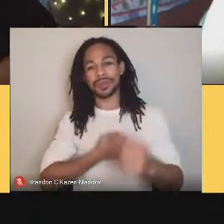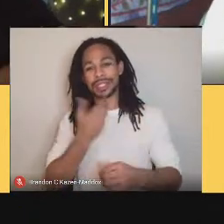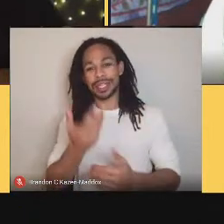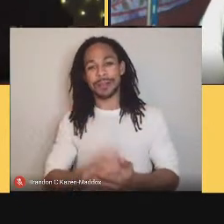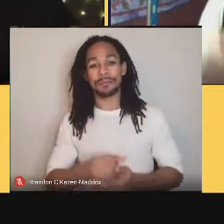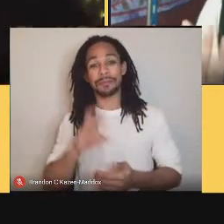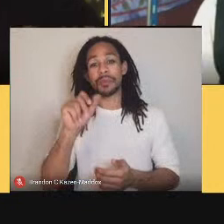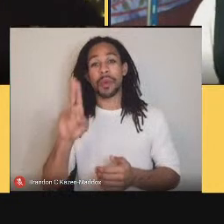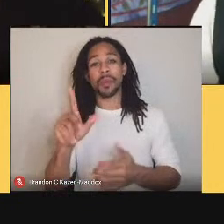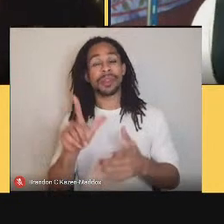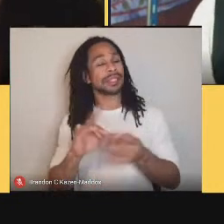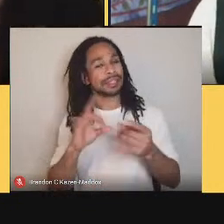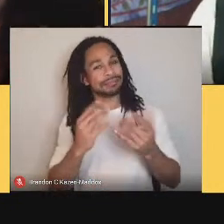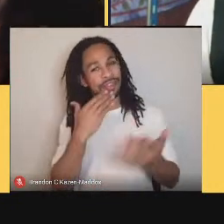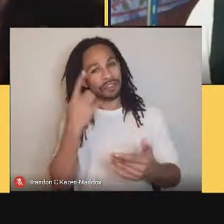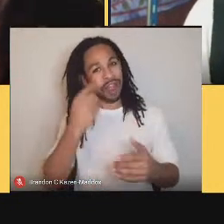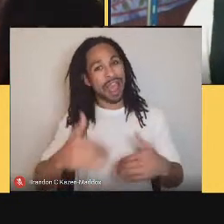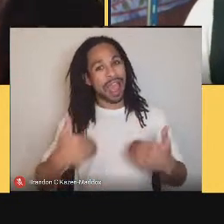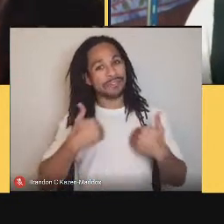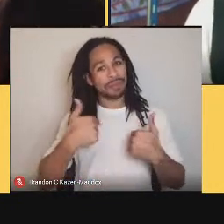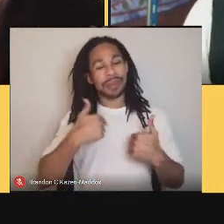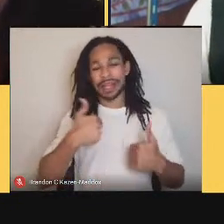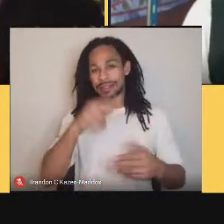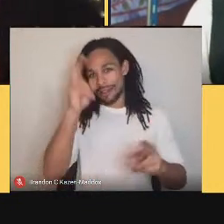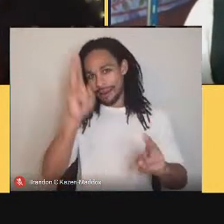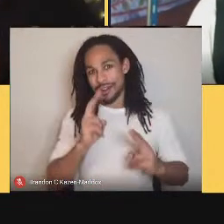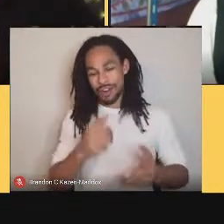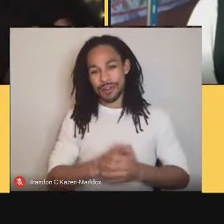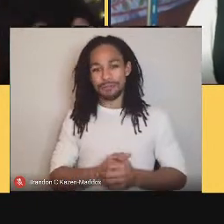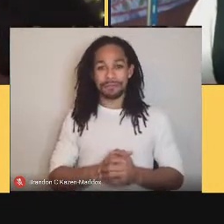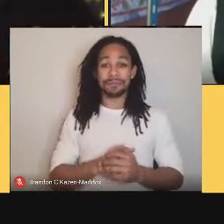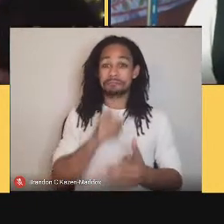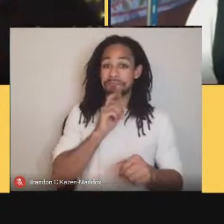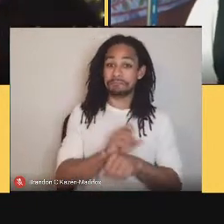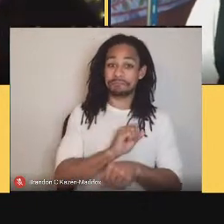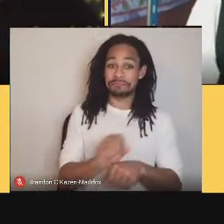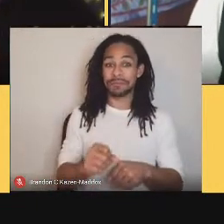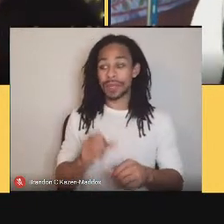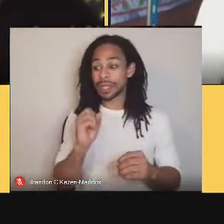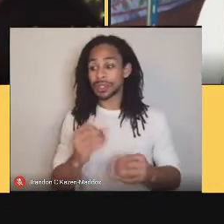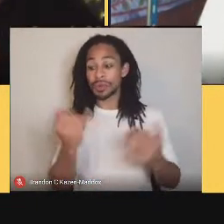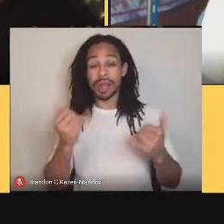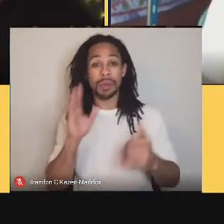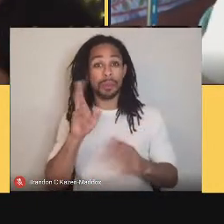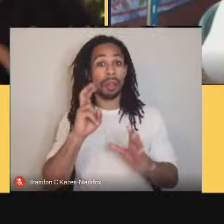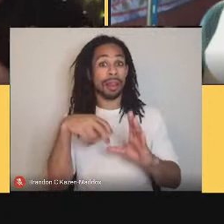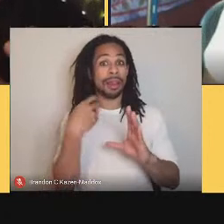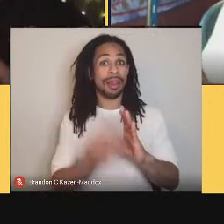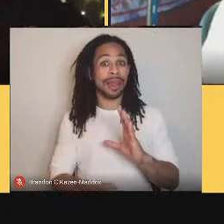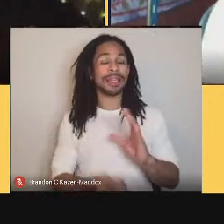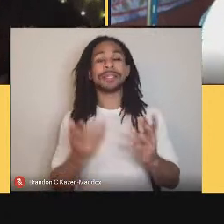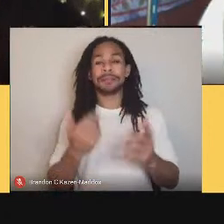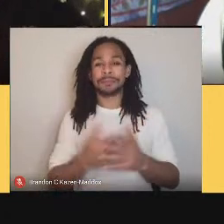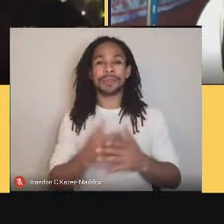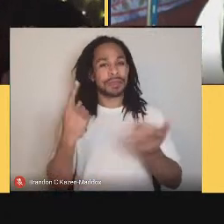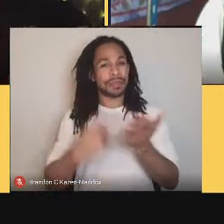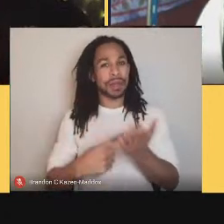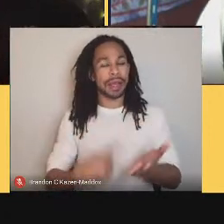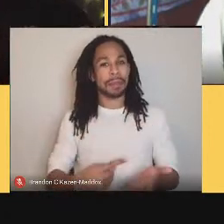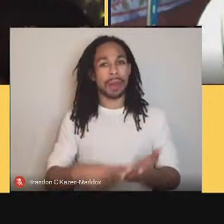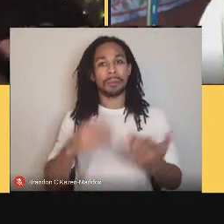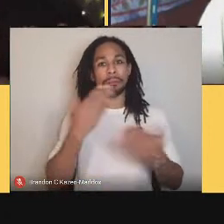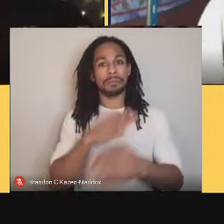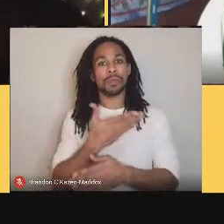much for having me. It's an honor, truly. Absolutely. So let's roll right into this, right? Let's talk about music in